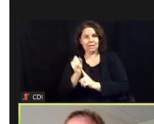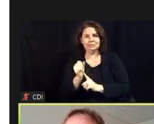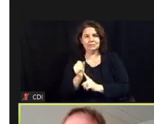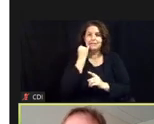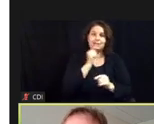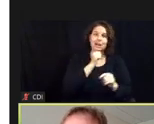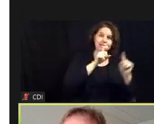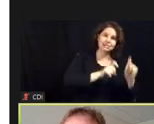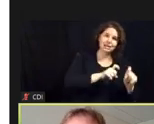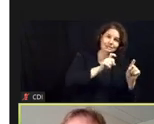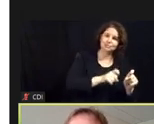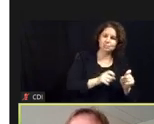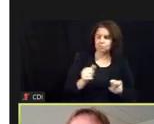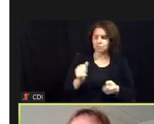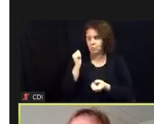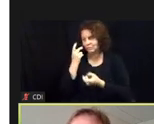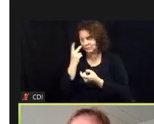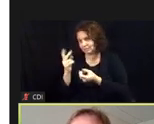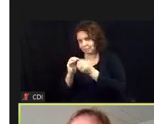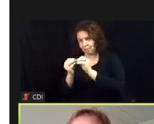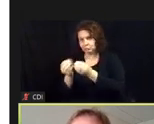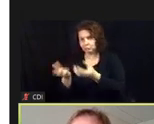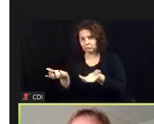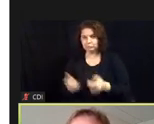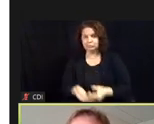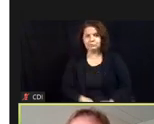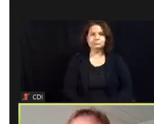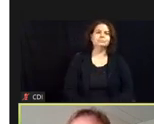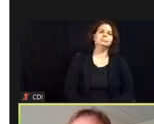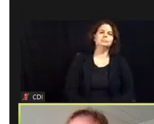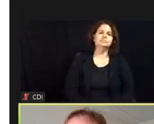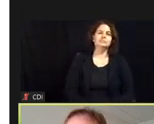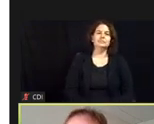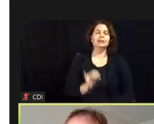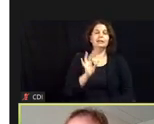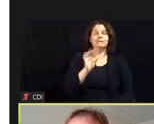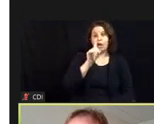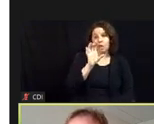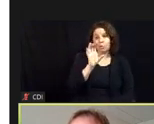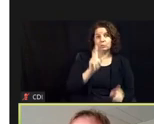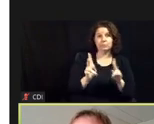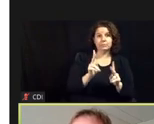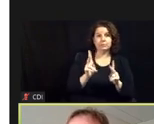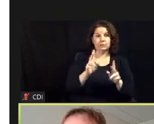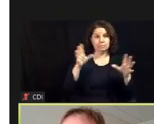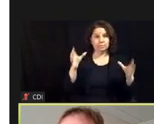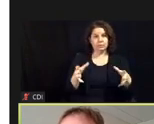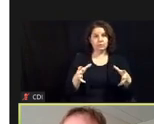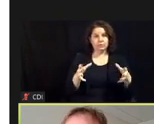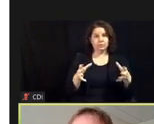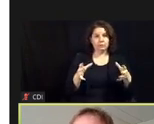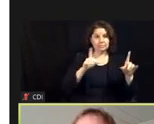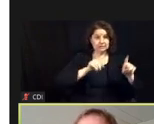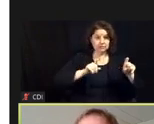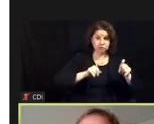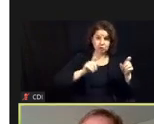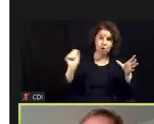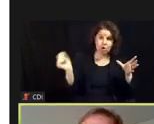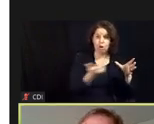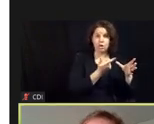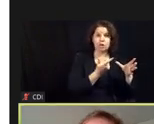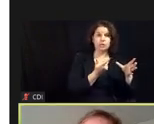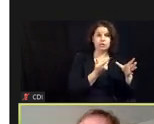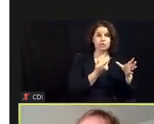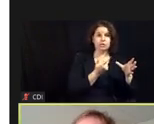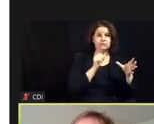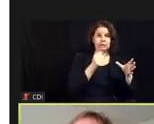and 10 of them were infected, if your strategy was to test everybody you'd see 10 cases. But if you only tested